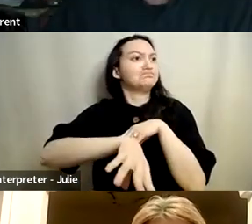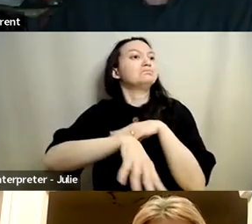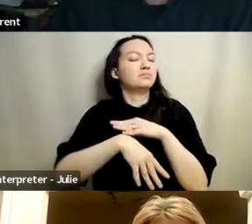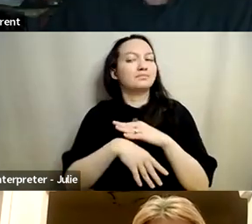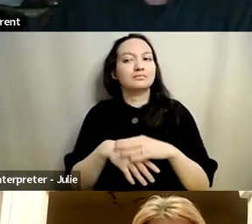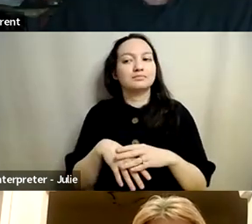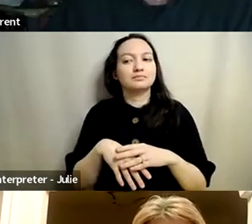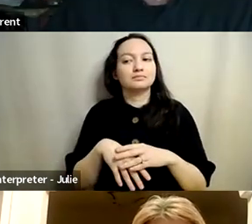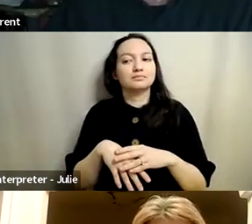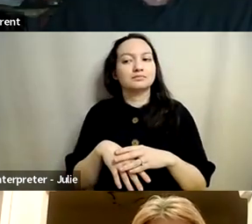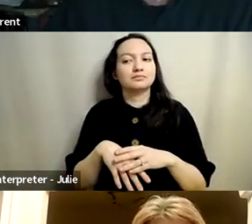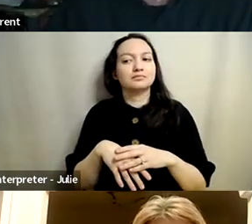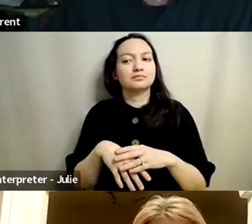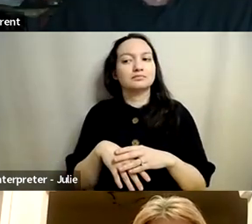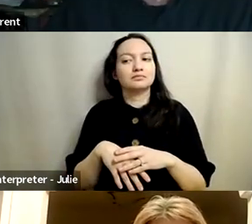but